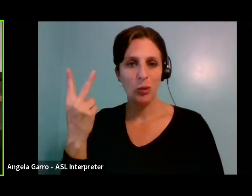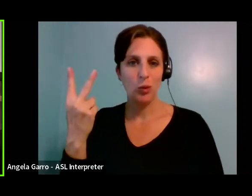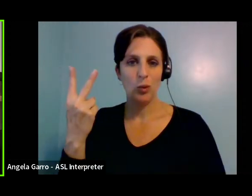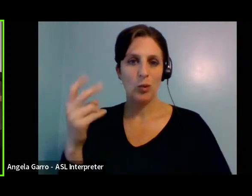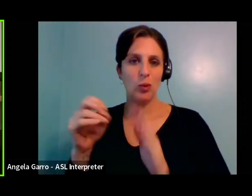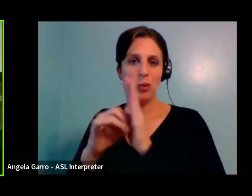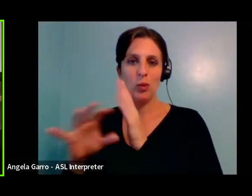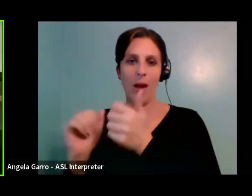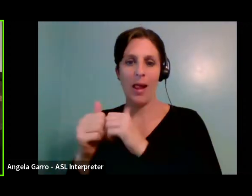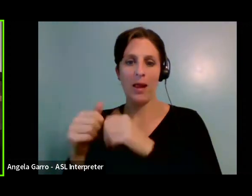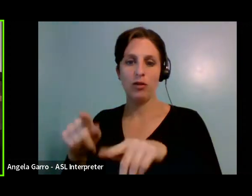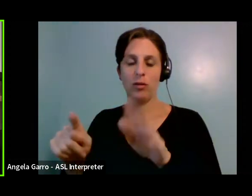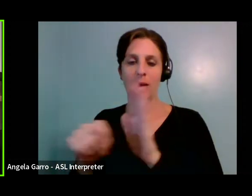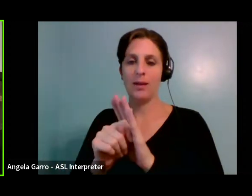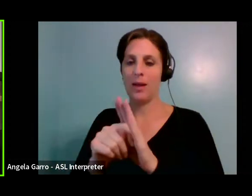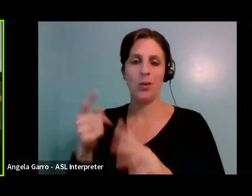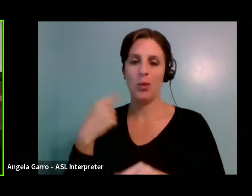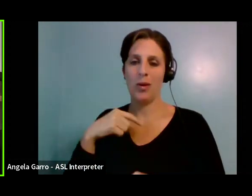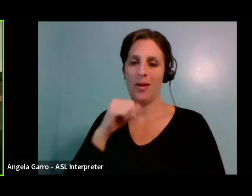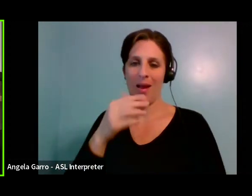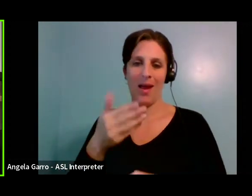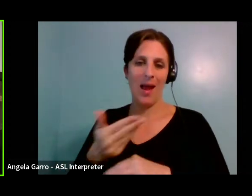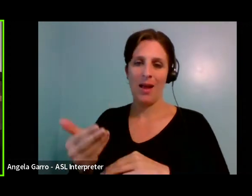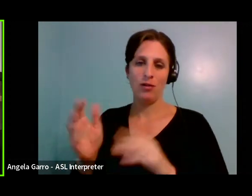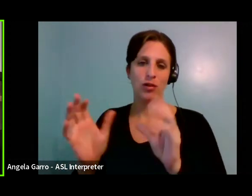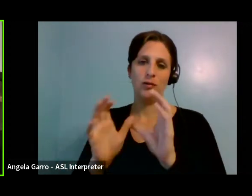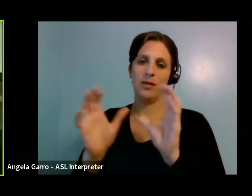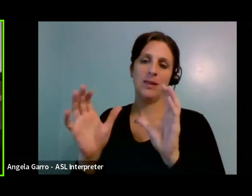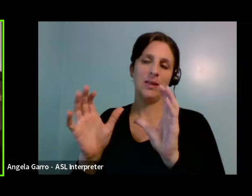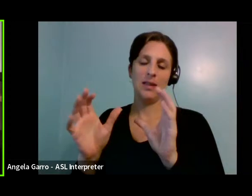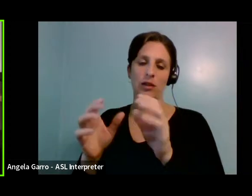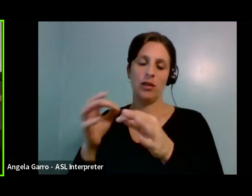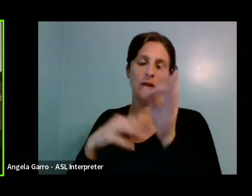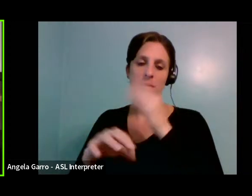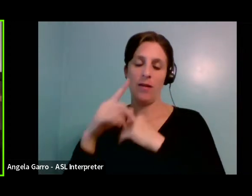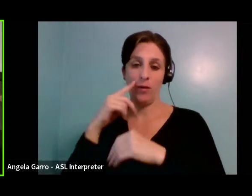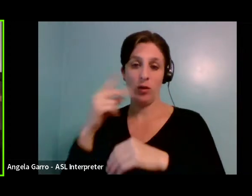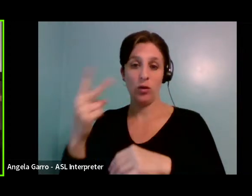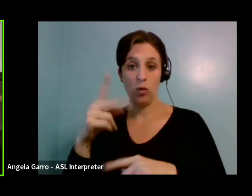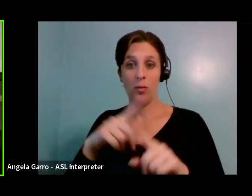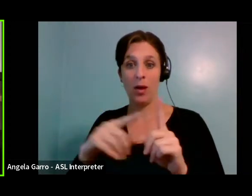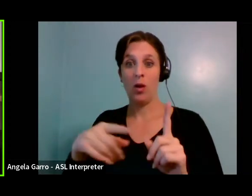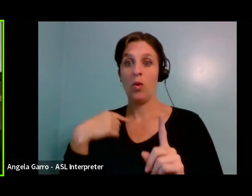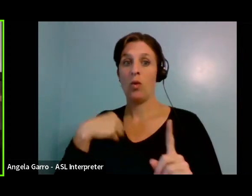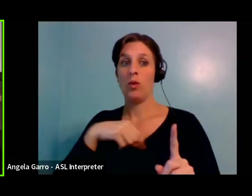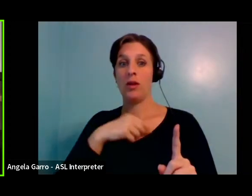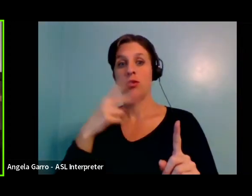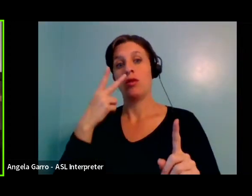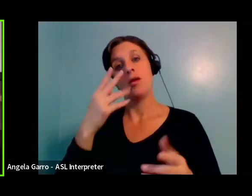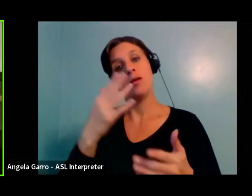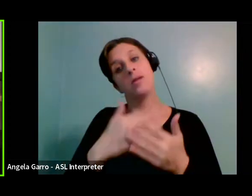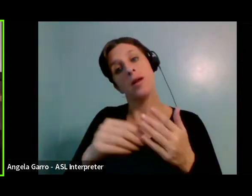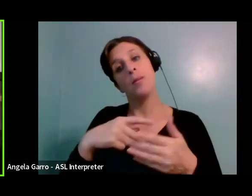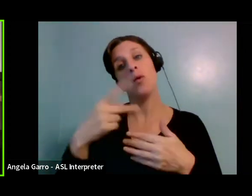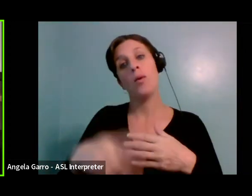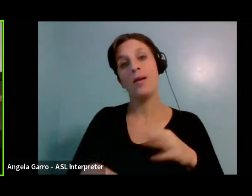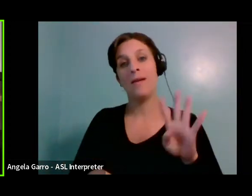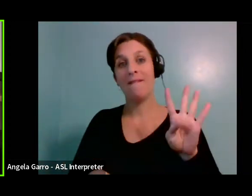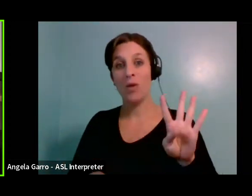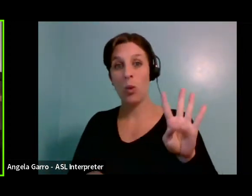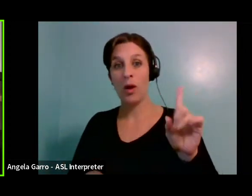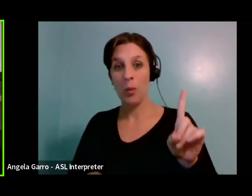time. So we weren't going to hire a certificated substitute for two. But when we saw some programs with 41